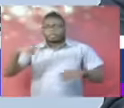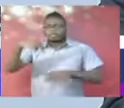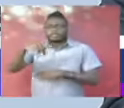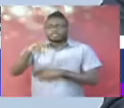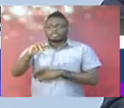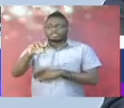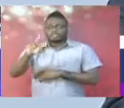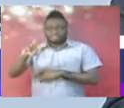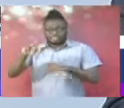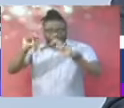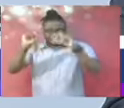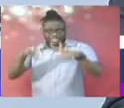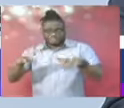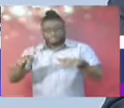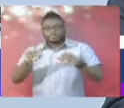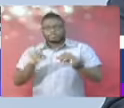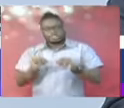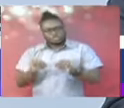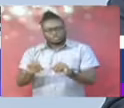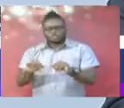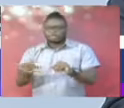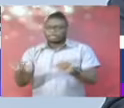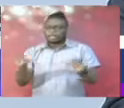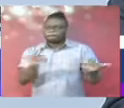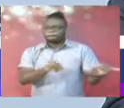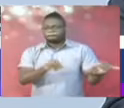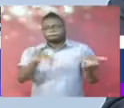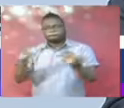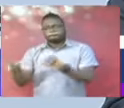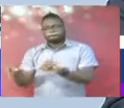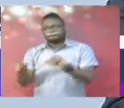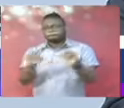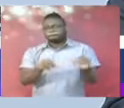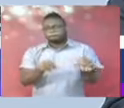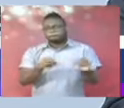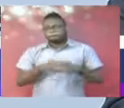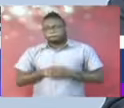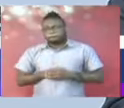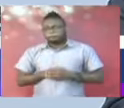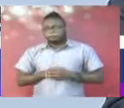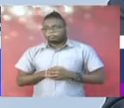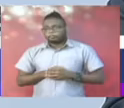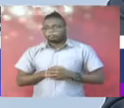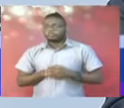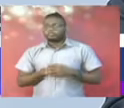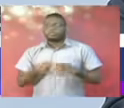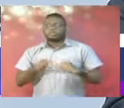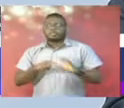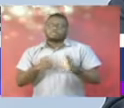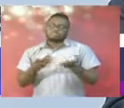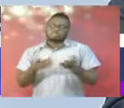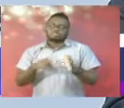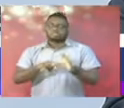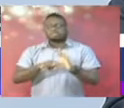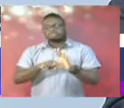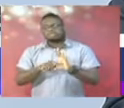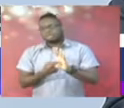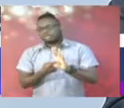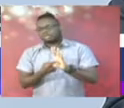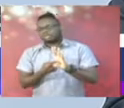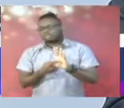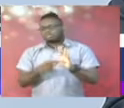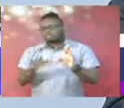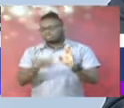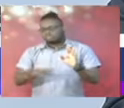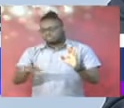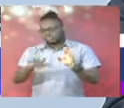same, meaning that since we've started to do PCR testing 72 hours prior to entry, there has been no